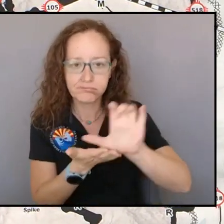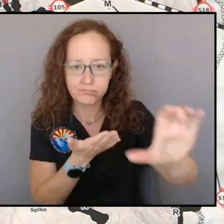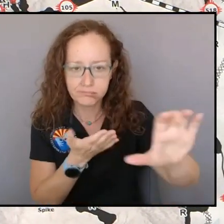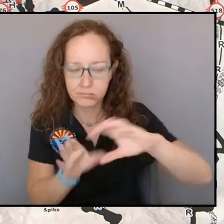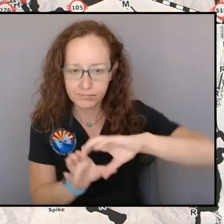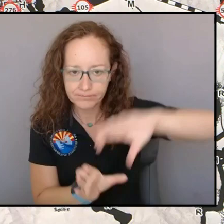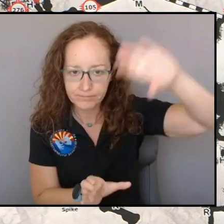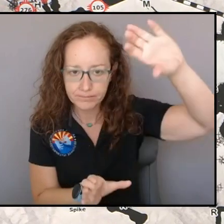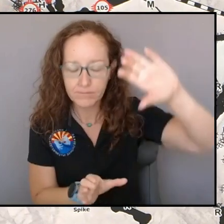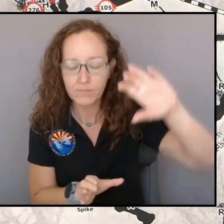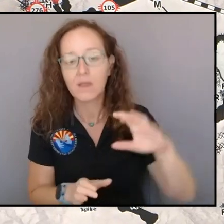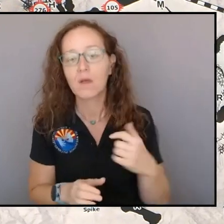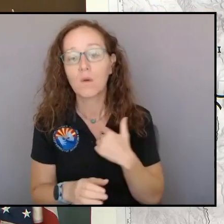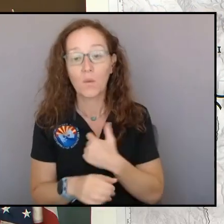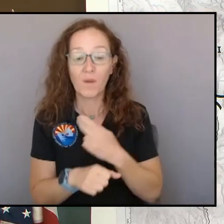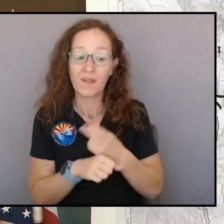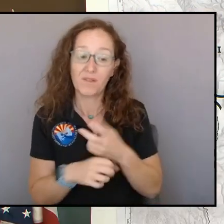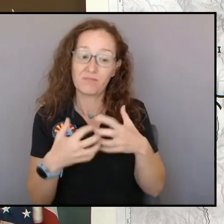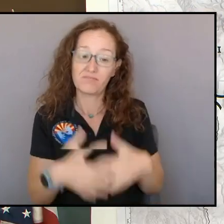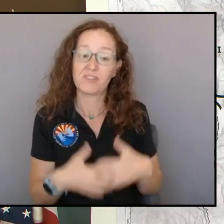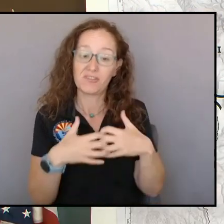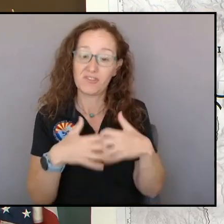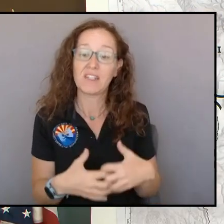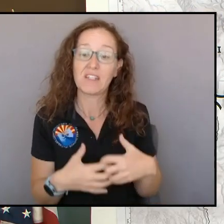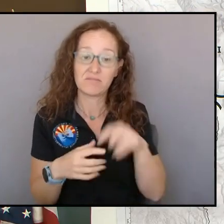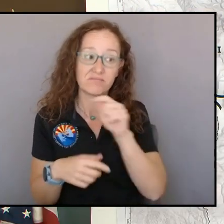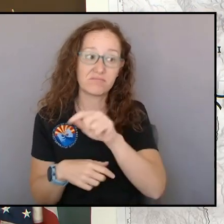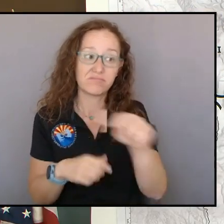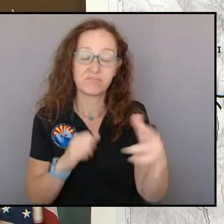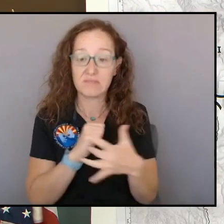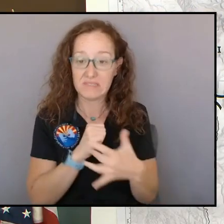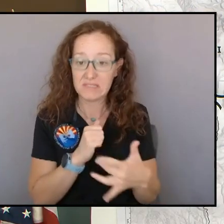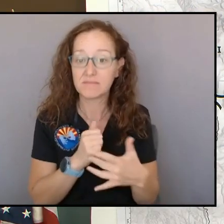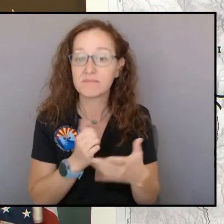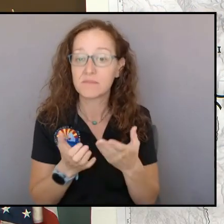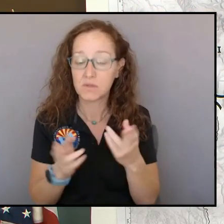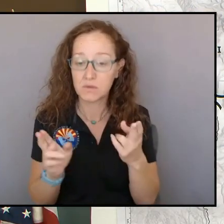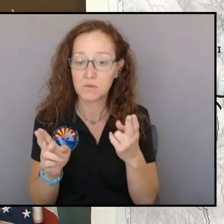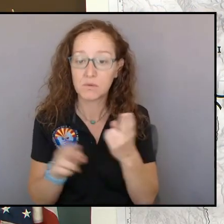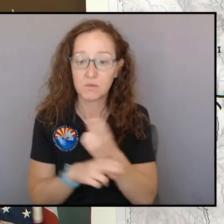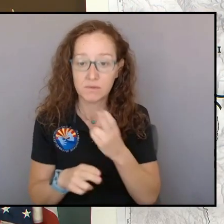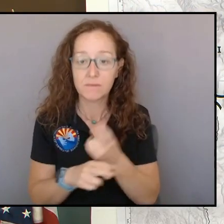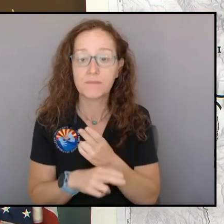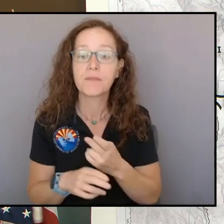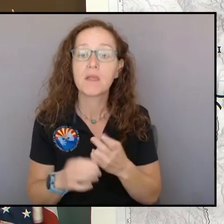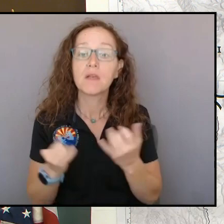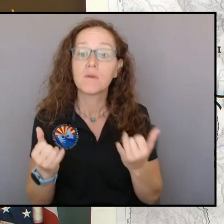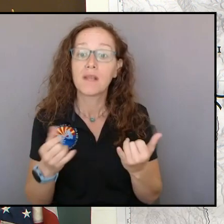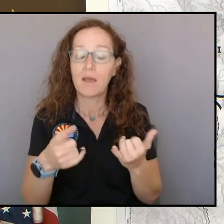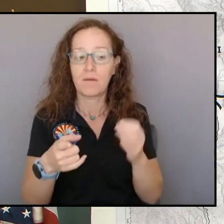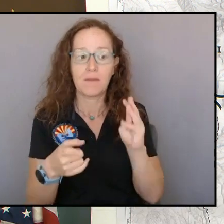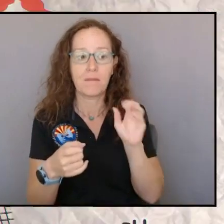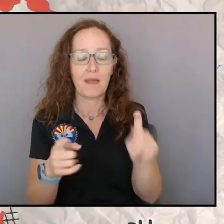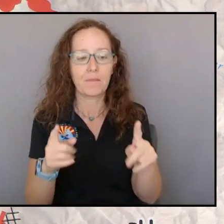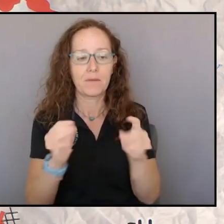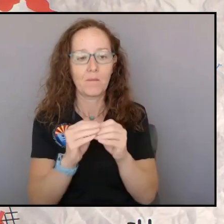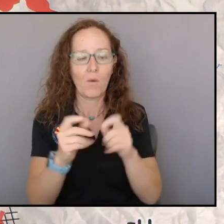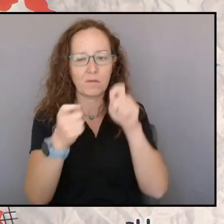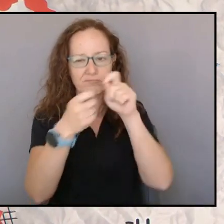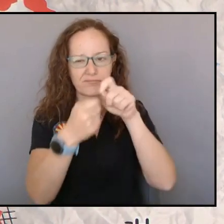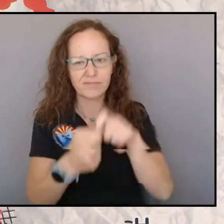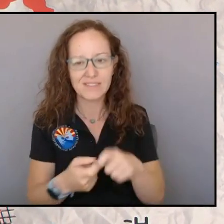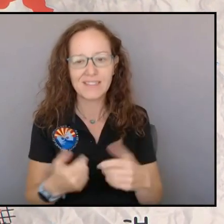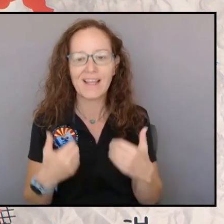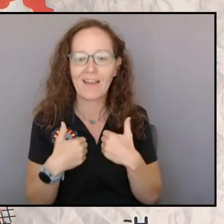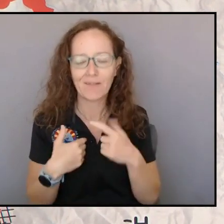mechanized equipment, dozers. So throughout our map, so now that we have a lot of more detail today, which I'm sure you're enjoying, you'll see a